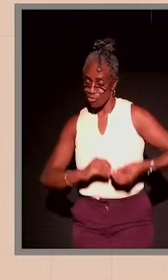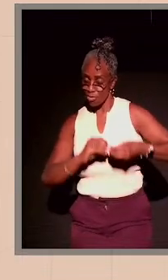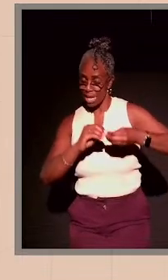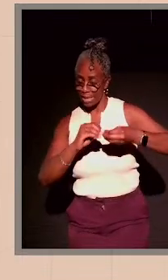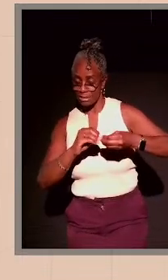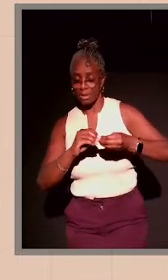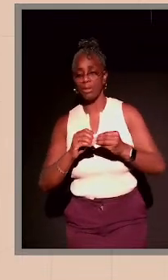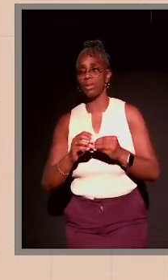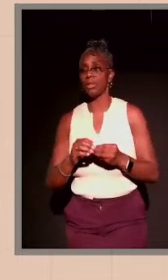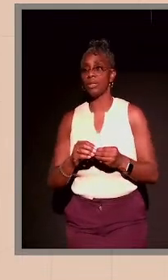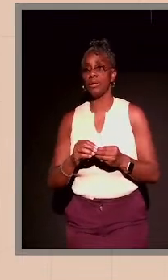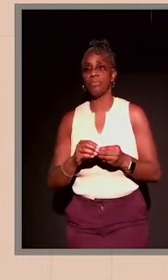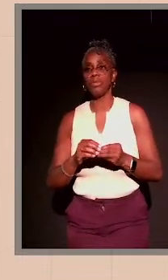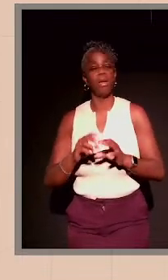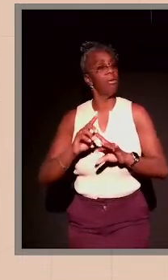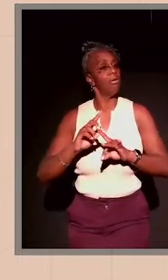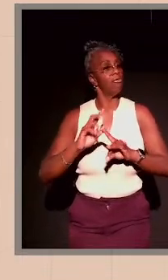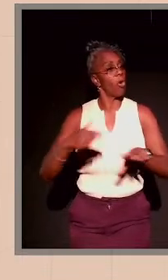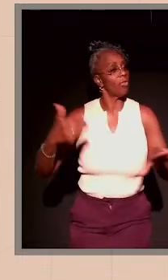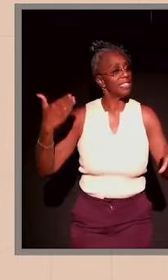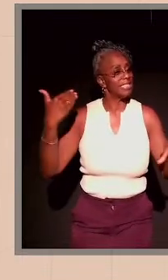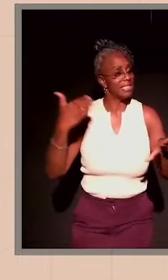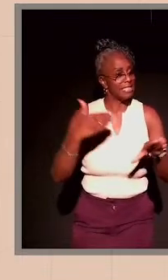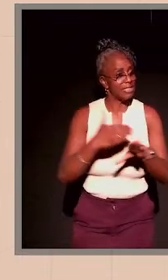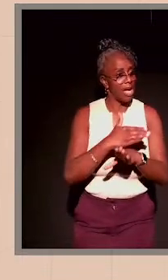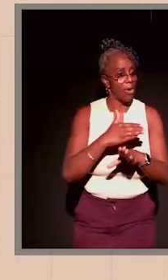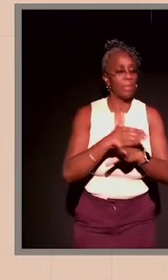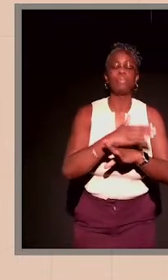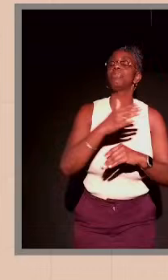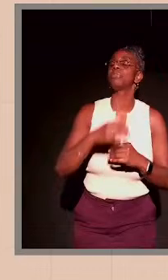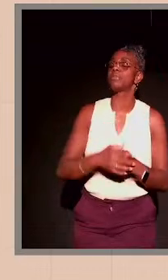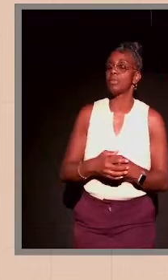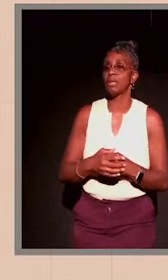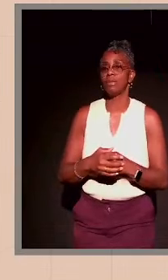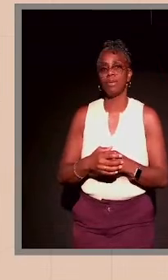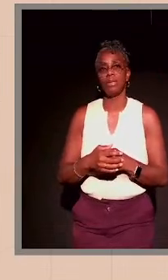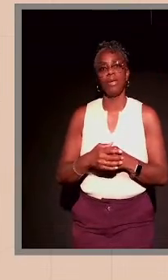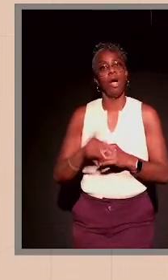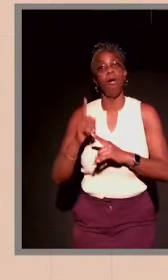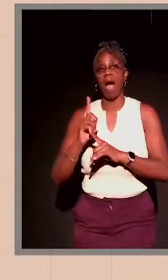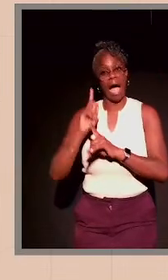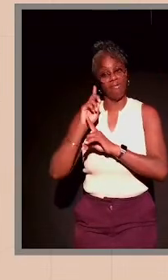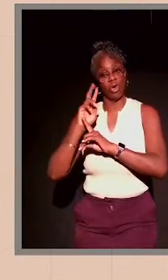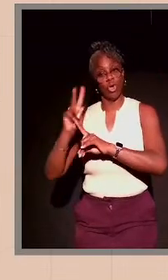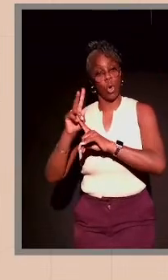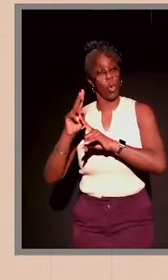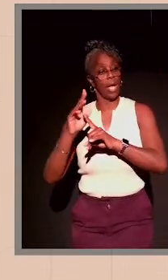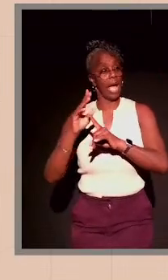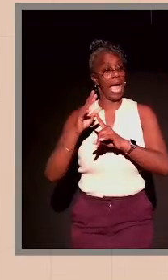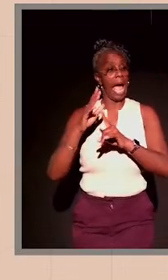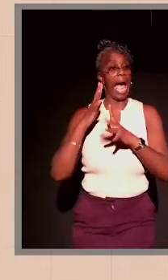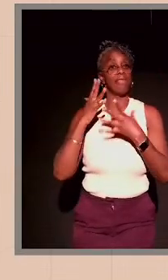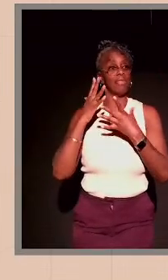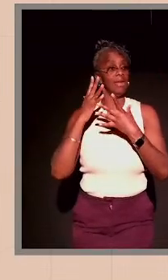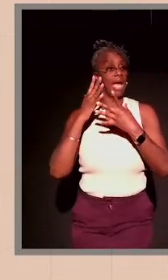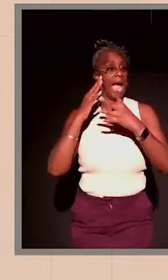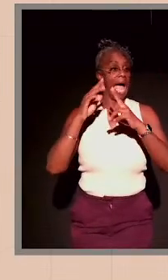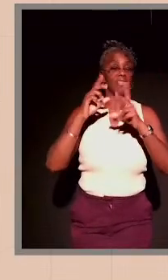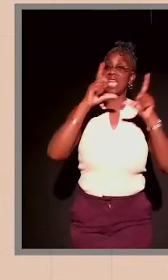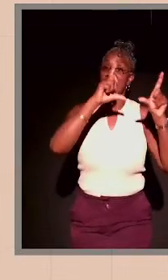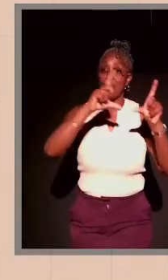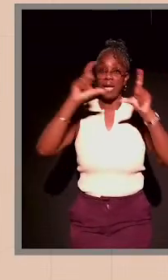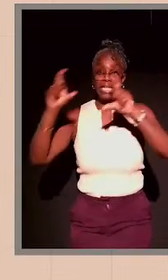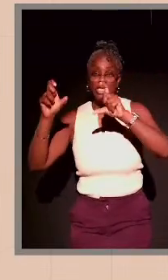the tasks. So if you look at the image, you can see the virtual